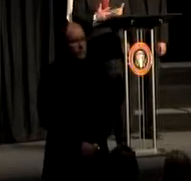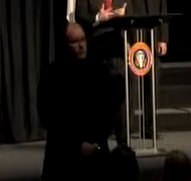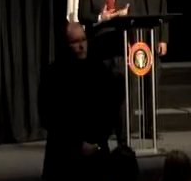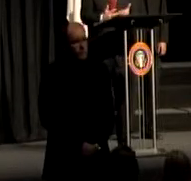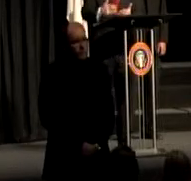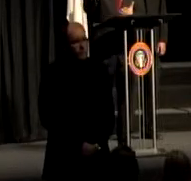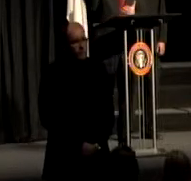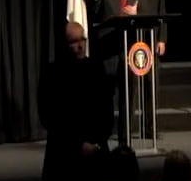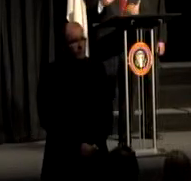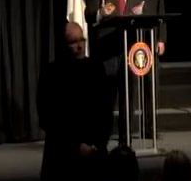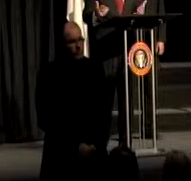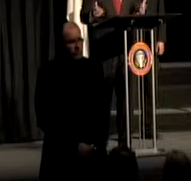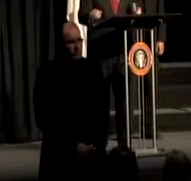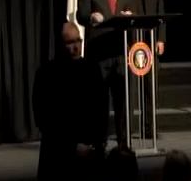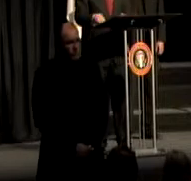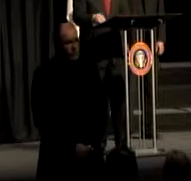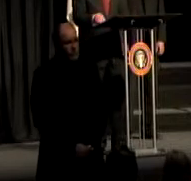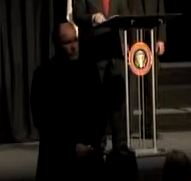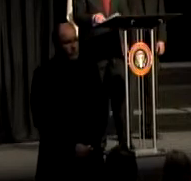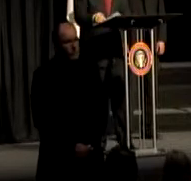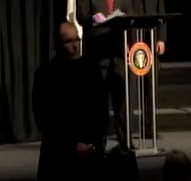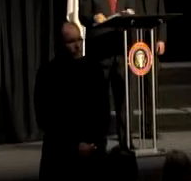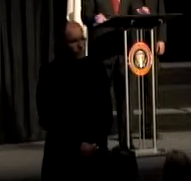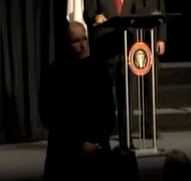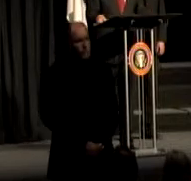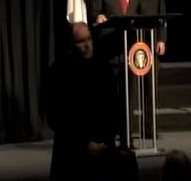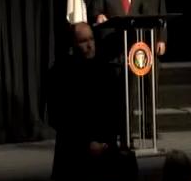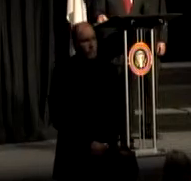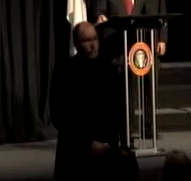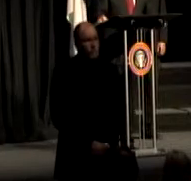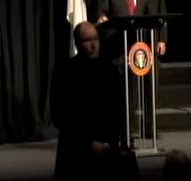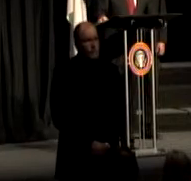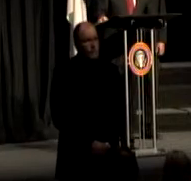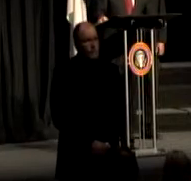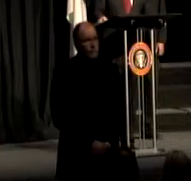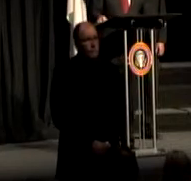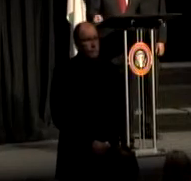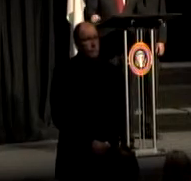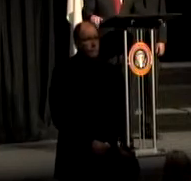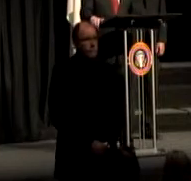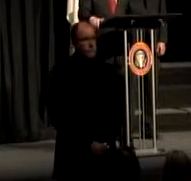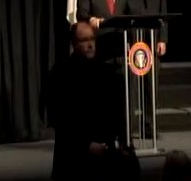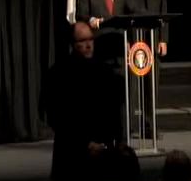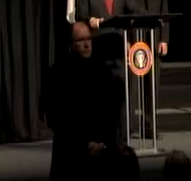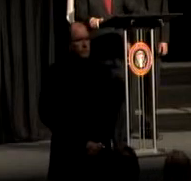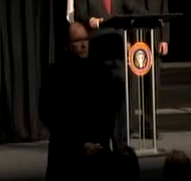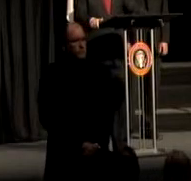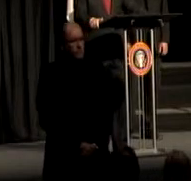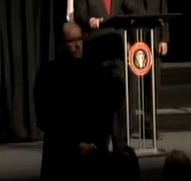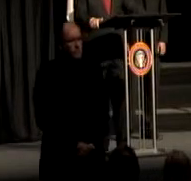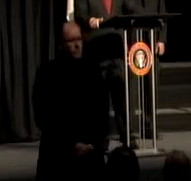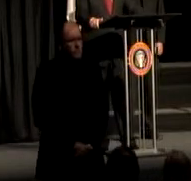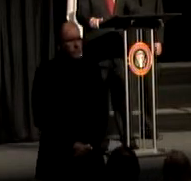the triune Godhead God the Father God the Son and God the Holy Spirit but I also believe there are two forces at work